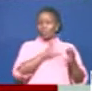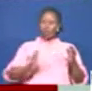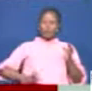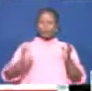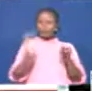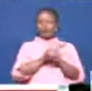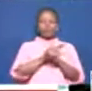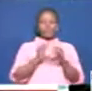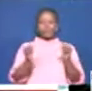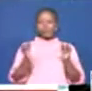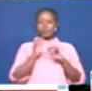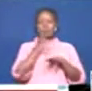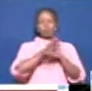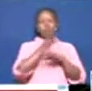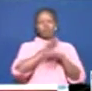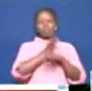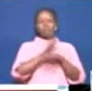false.